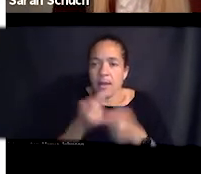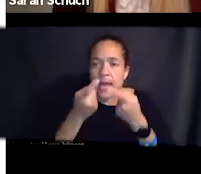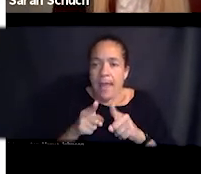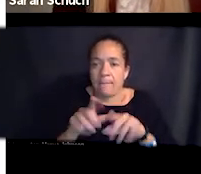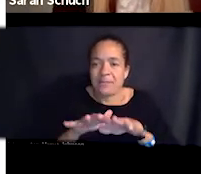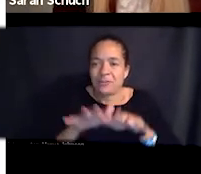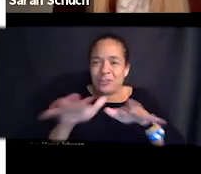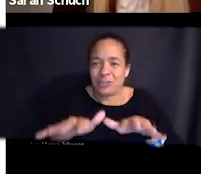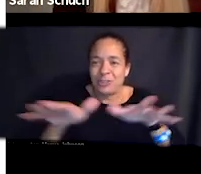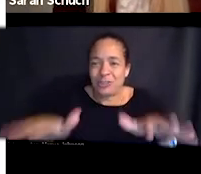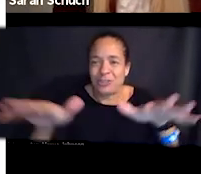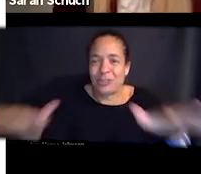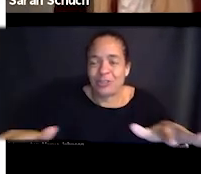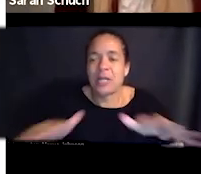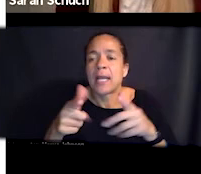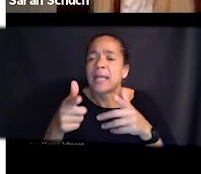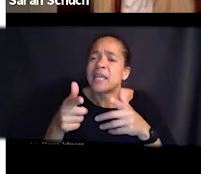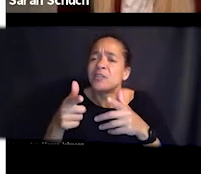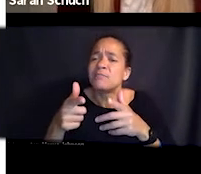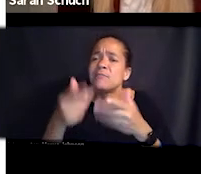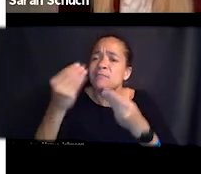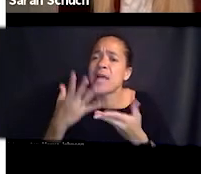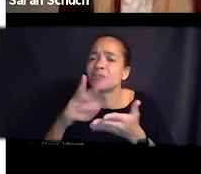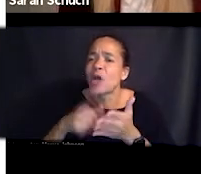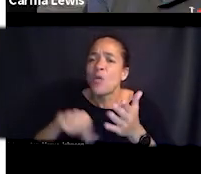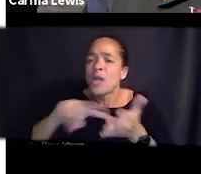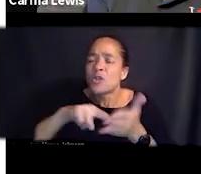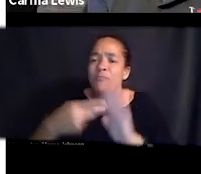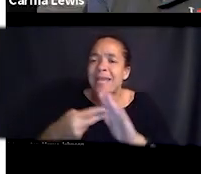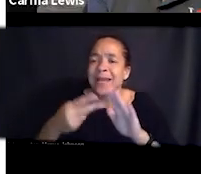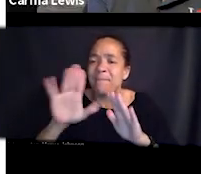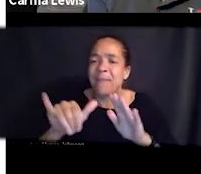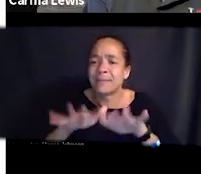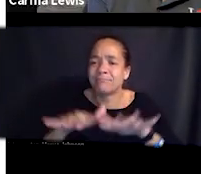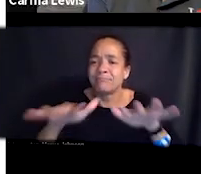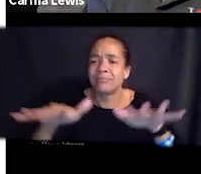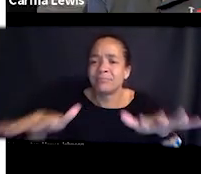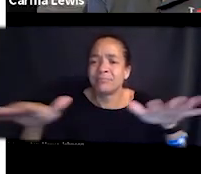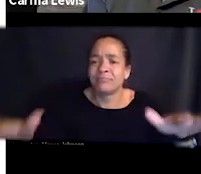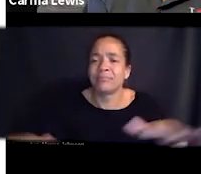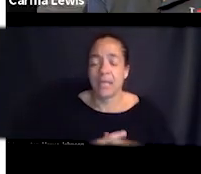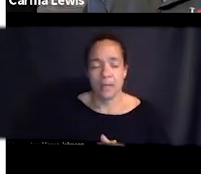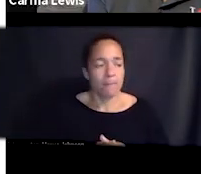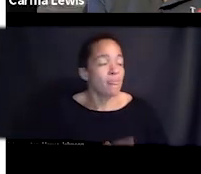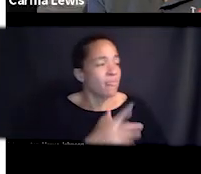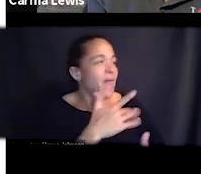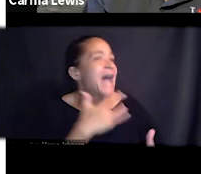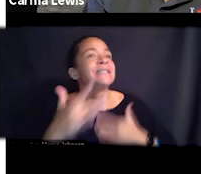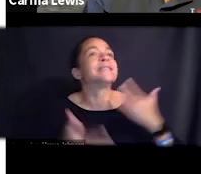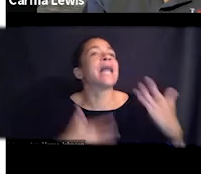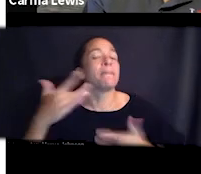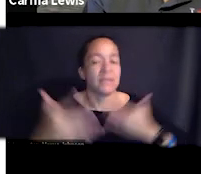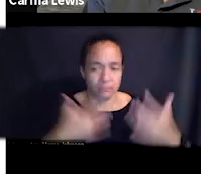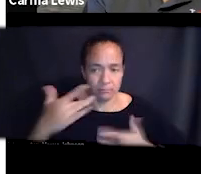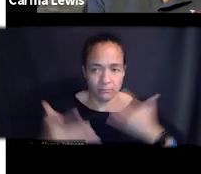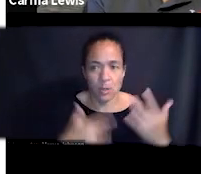of contagious. Can you talk a little bit about what you meant by that? It was the excitement. It was because people had